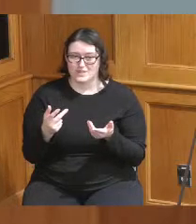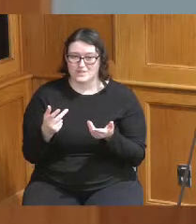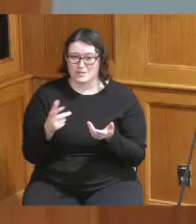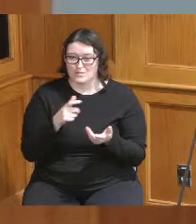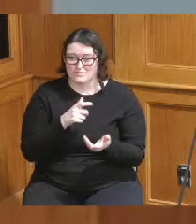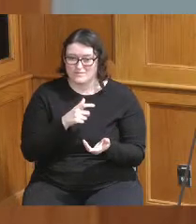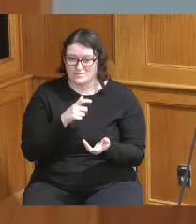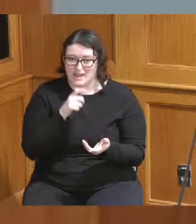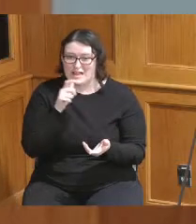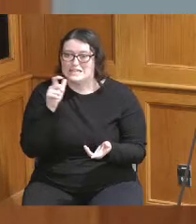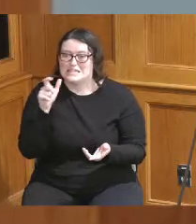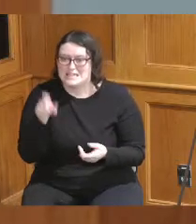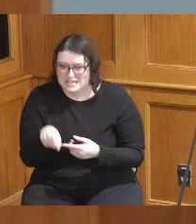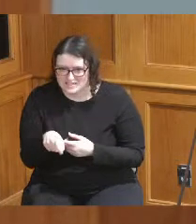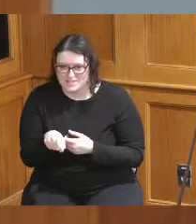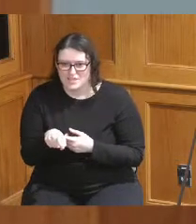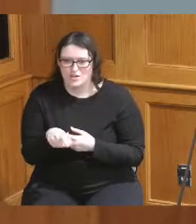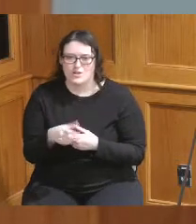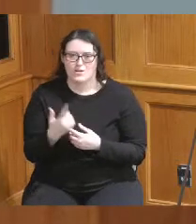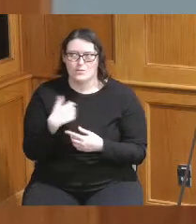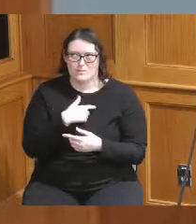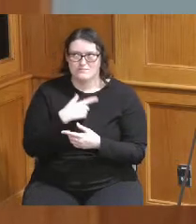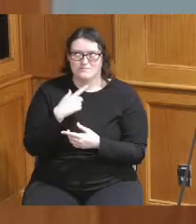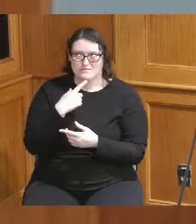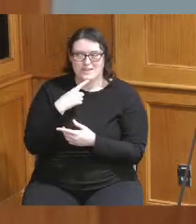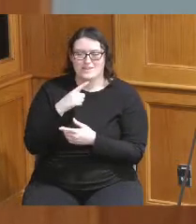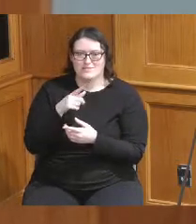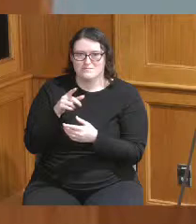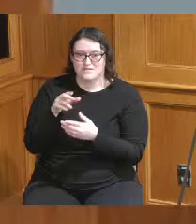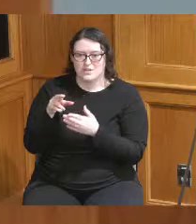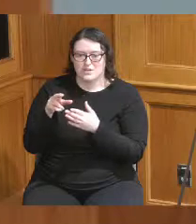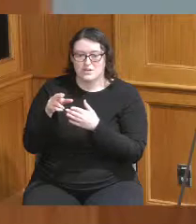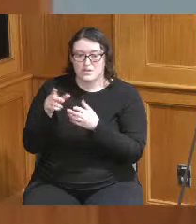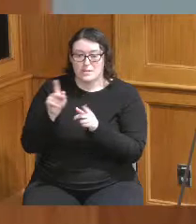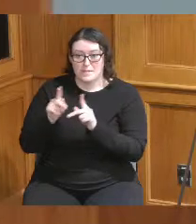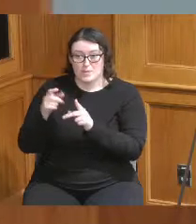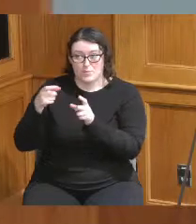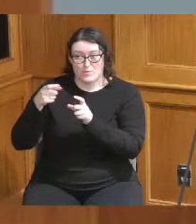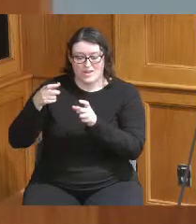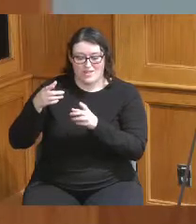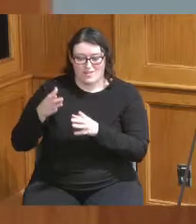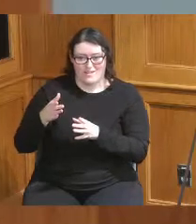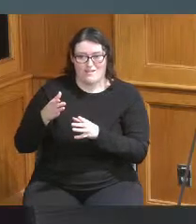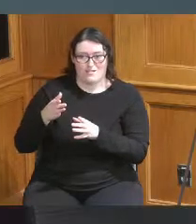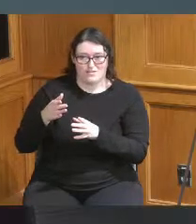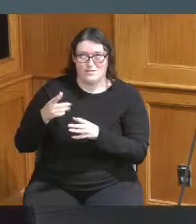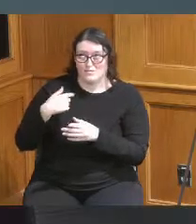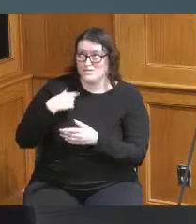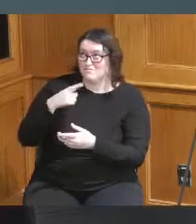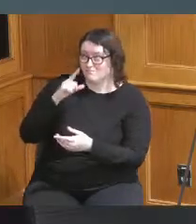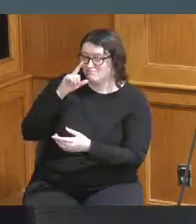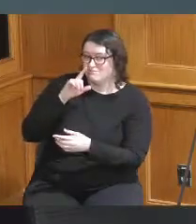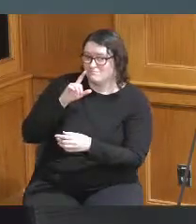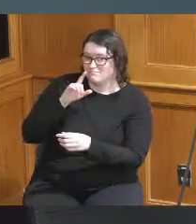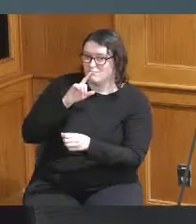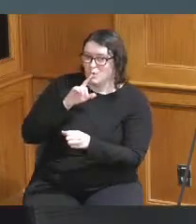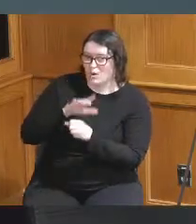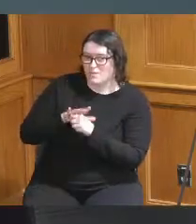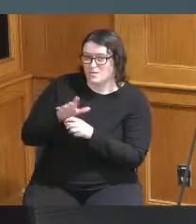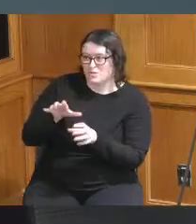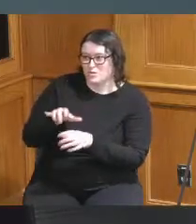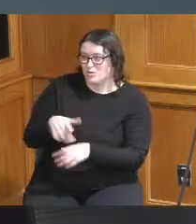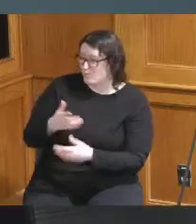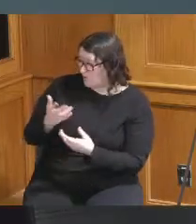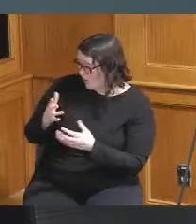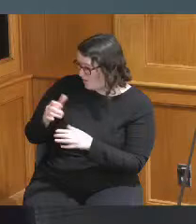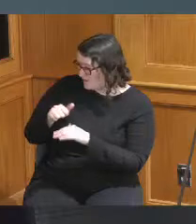made a good faith commitment to the regulators to do. But we're happy to look at some more. And that's what I was going to ask you. You already submitted to the regulators what projects